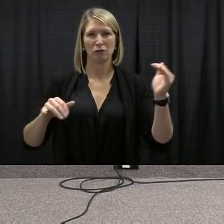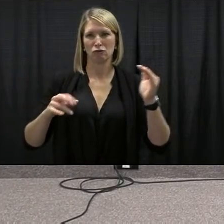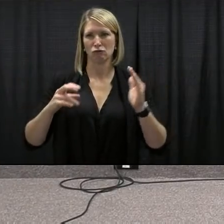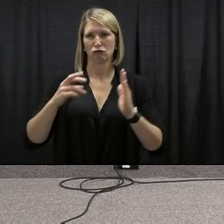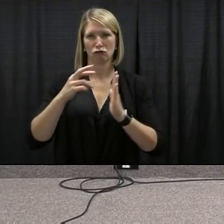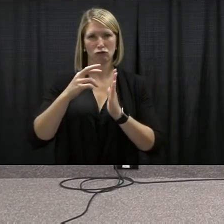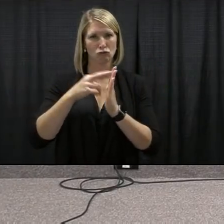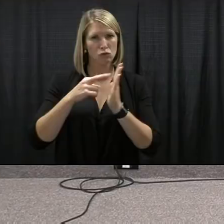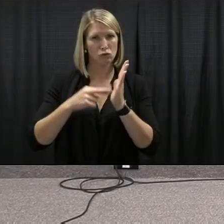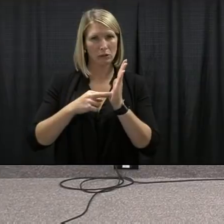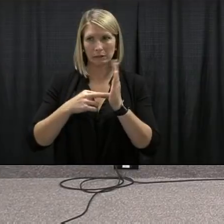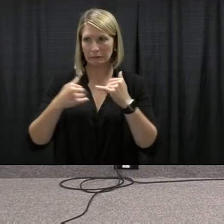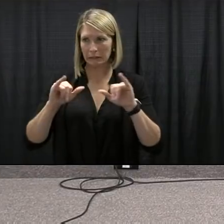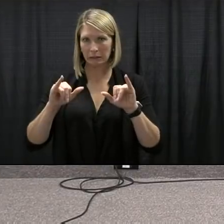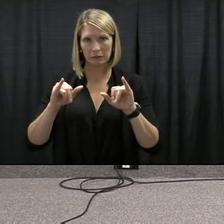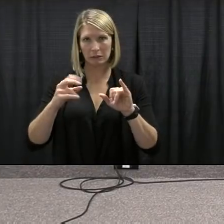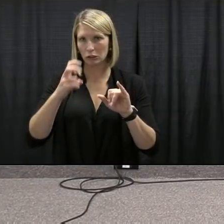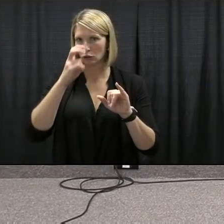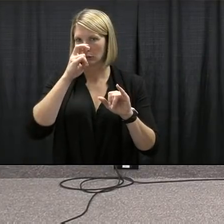done?